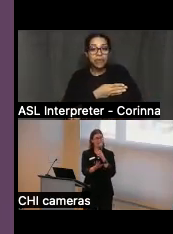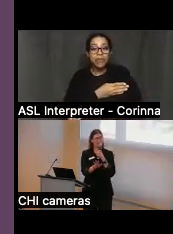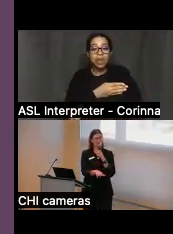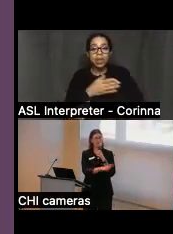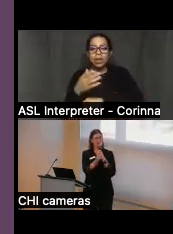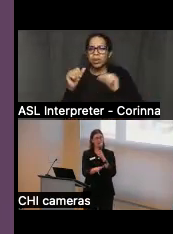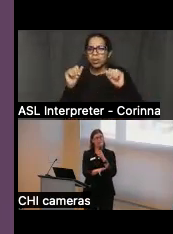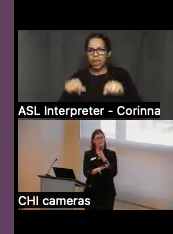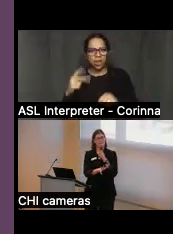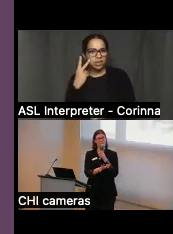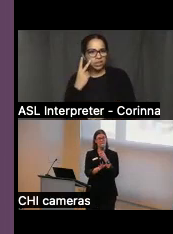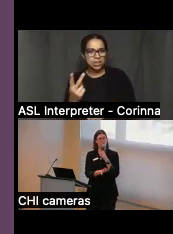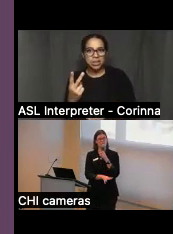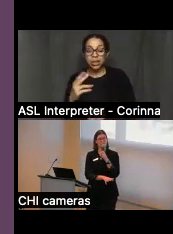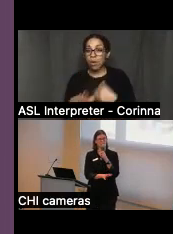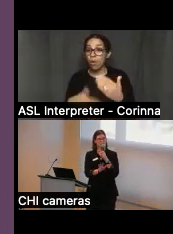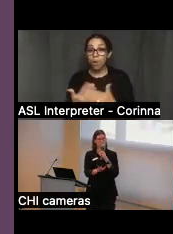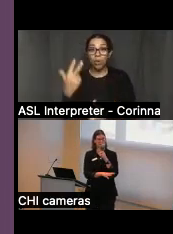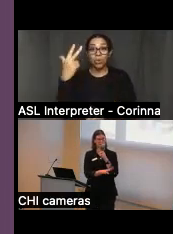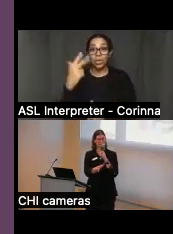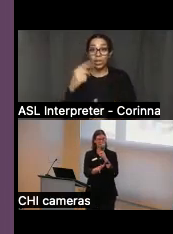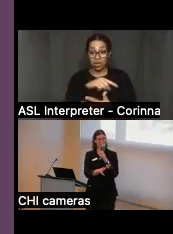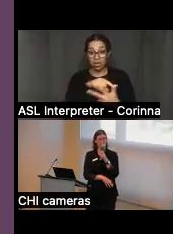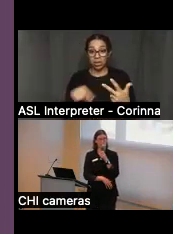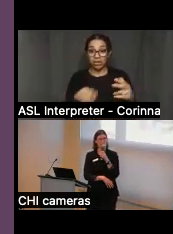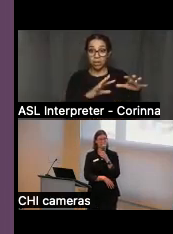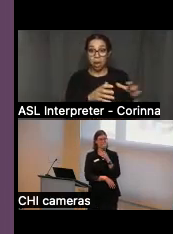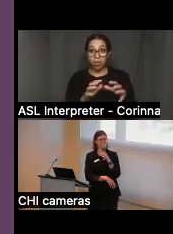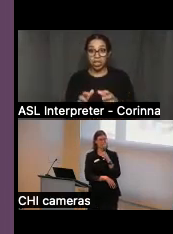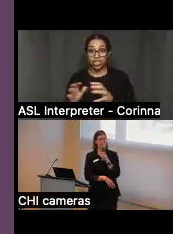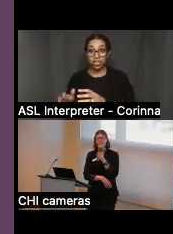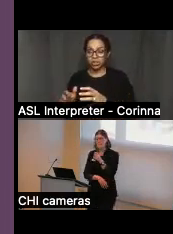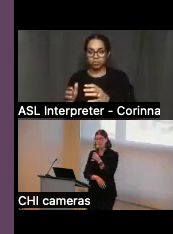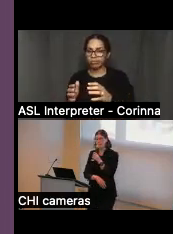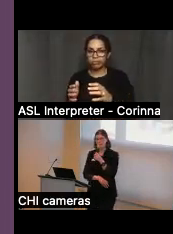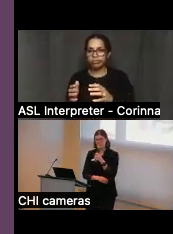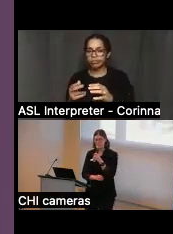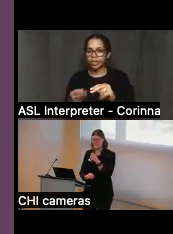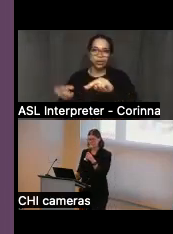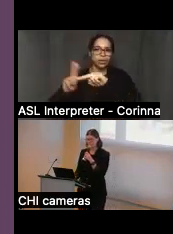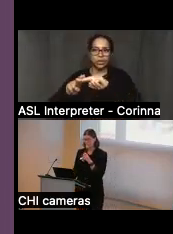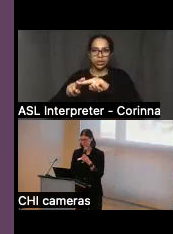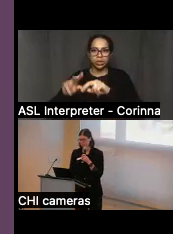can see that all 3 of these populations, it increased in 2023 to pre-pandemic levels.